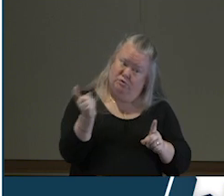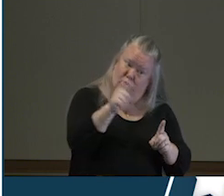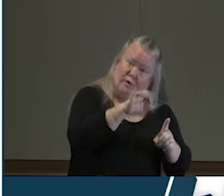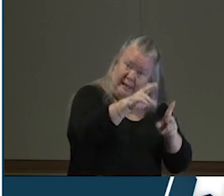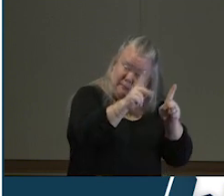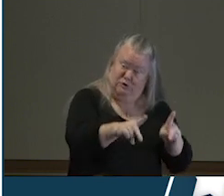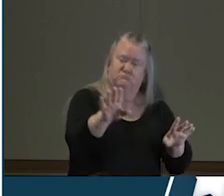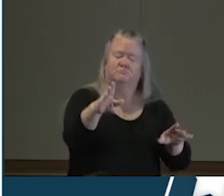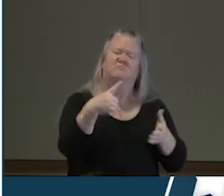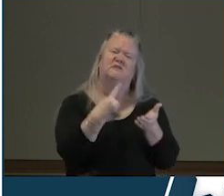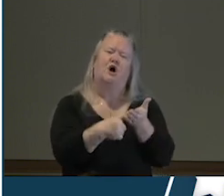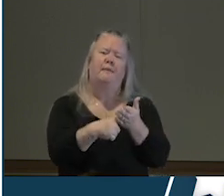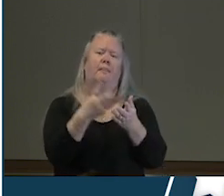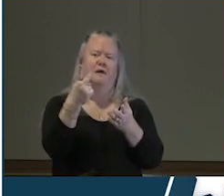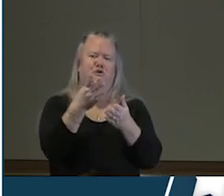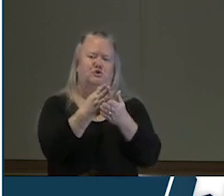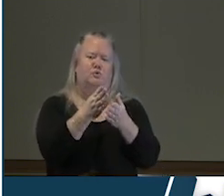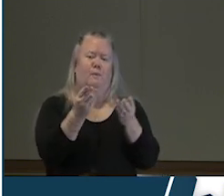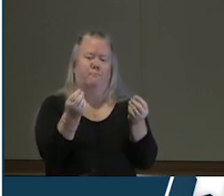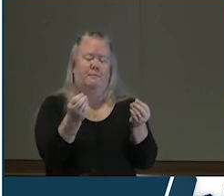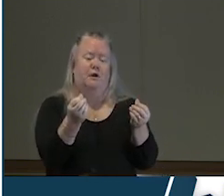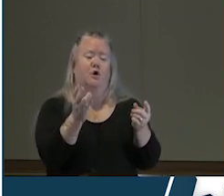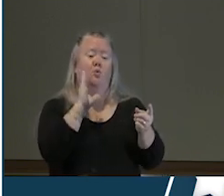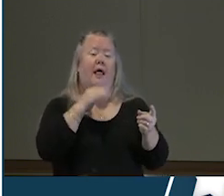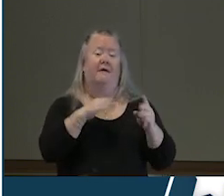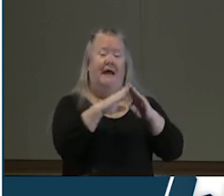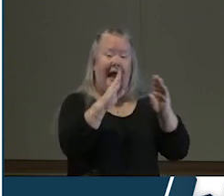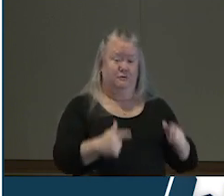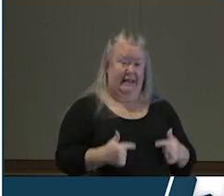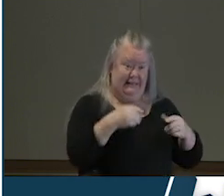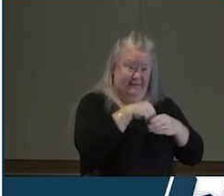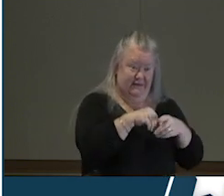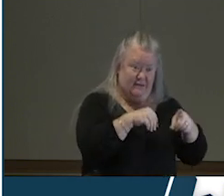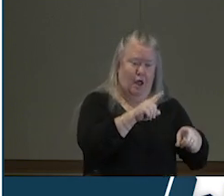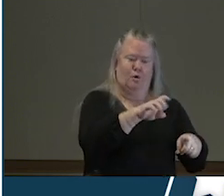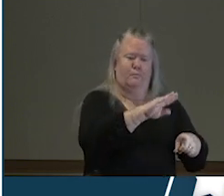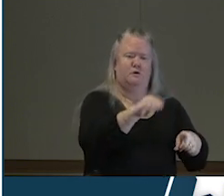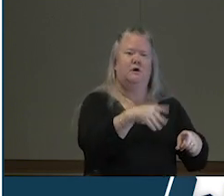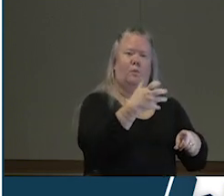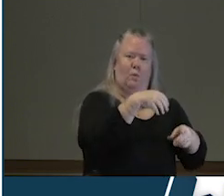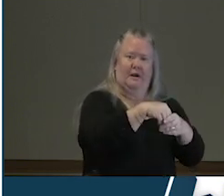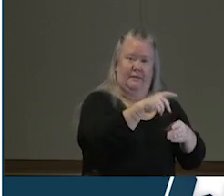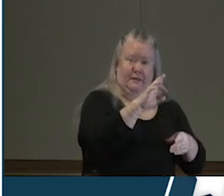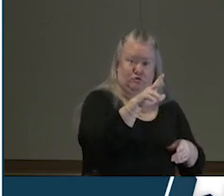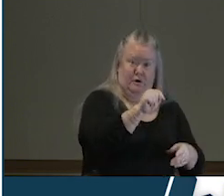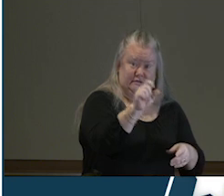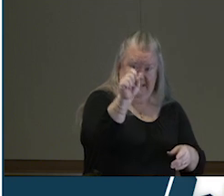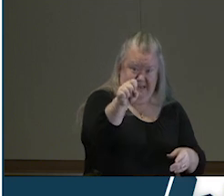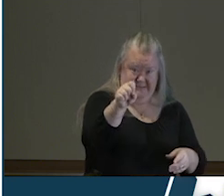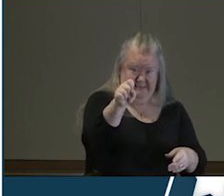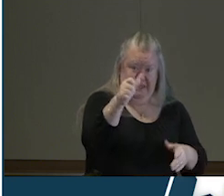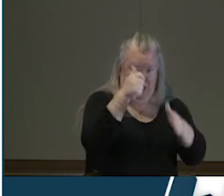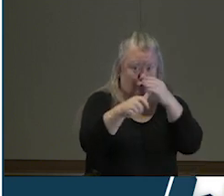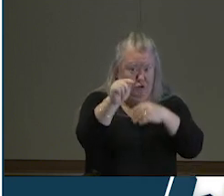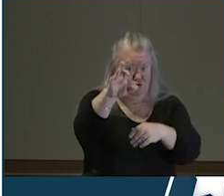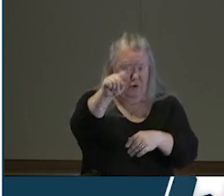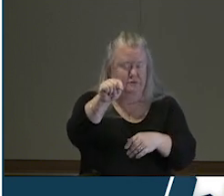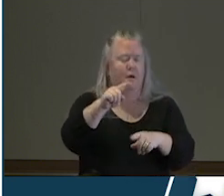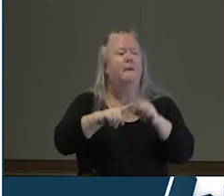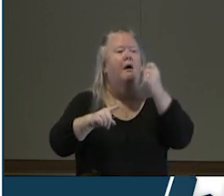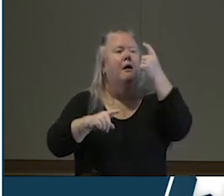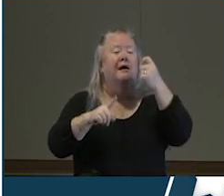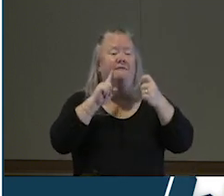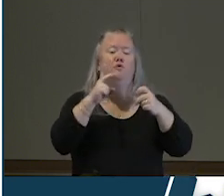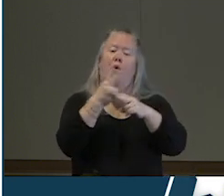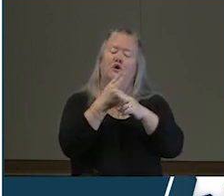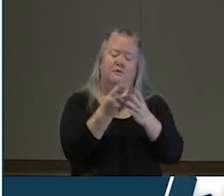individual, so let's talk about the two sides of property. You're either going to have a house they live in, yes, 100% we want it in the trust. Or if you wanted them to